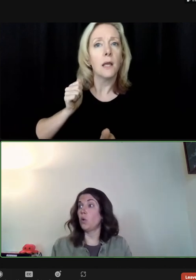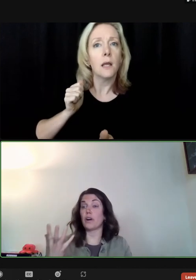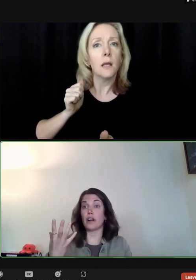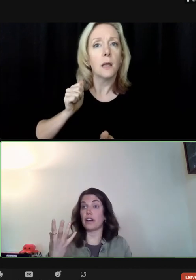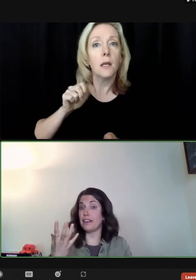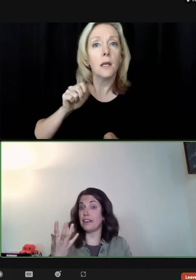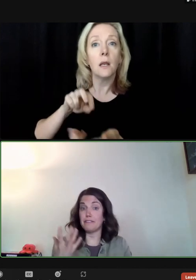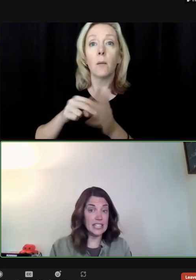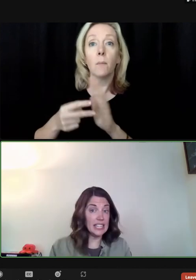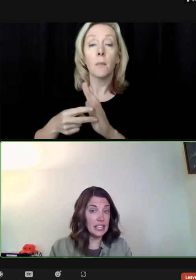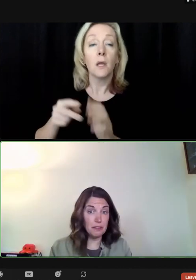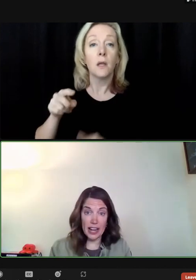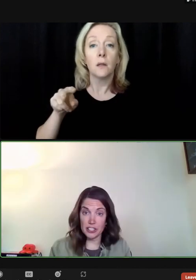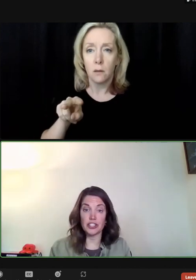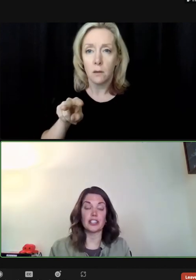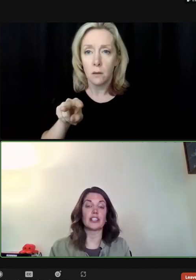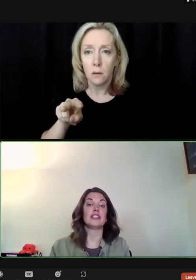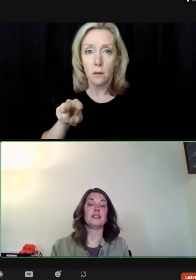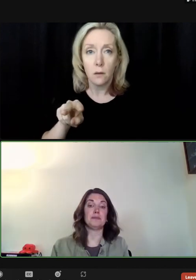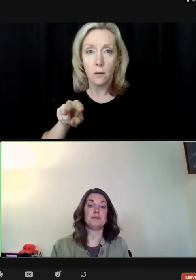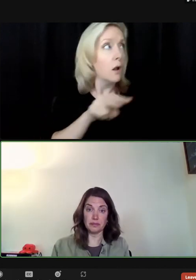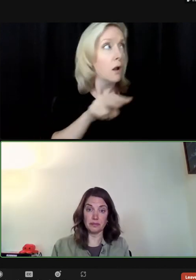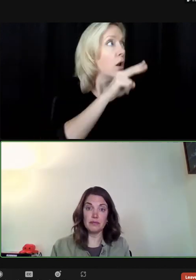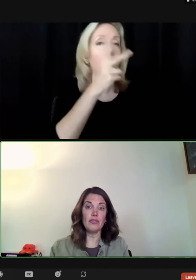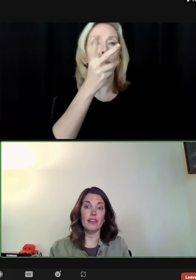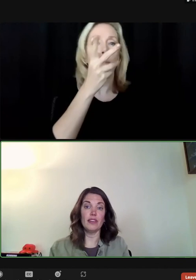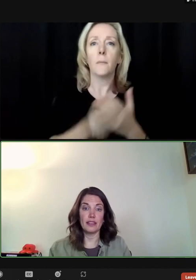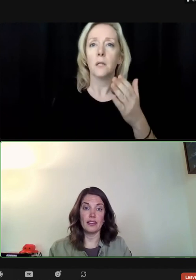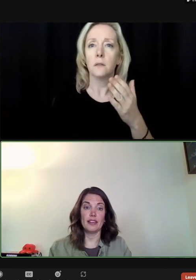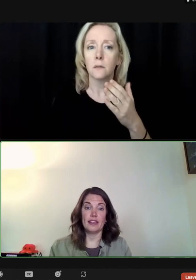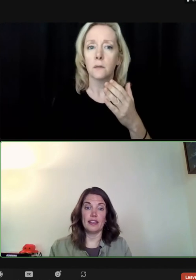information or they fatigue faster.